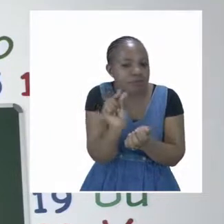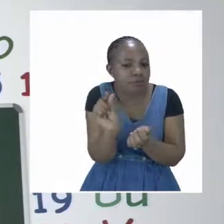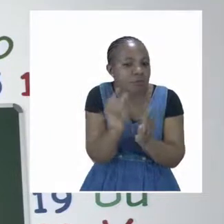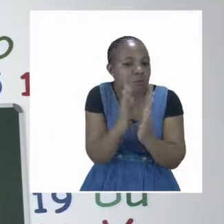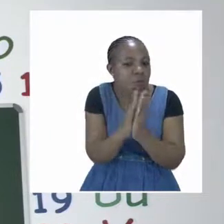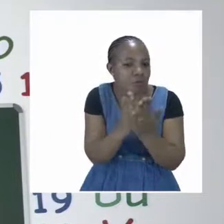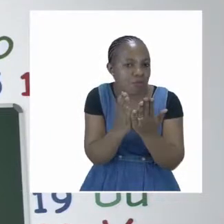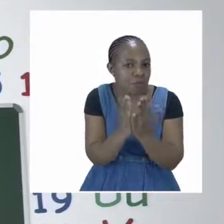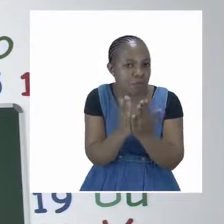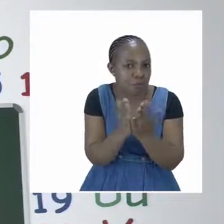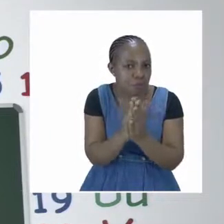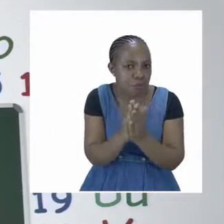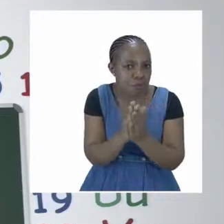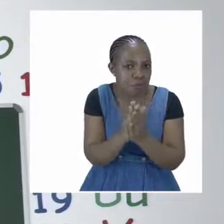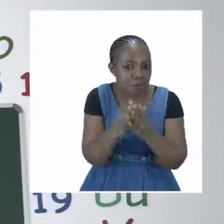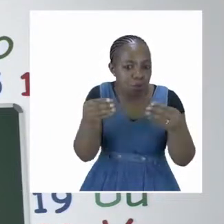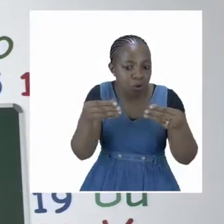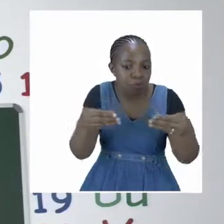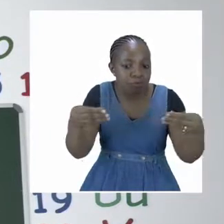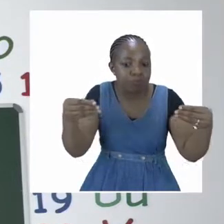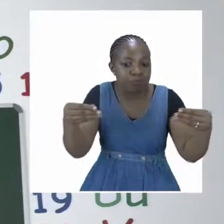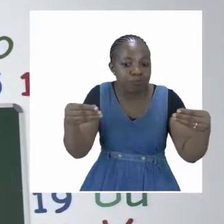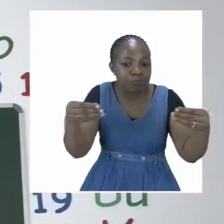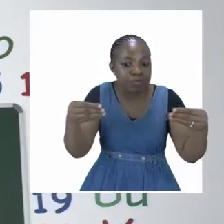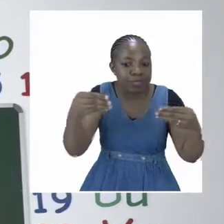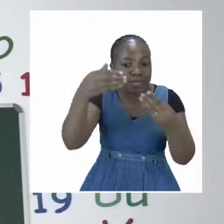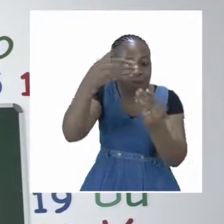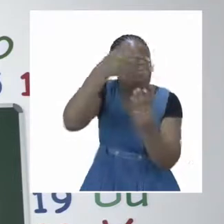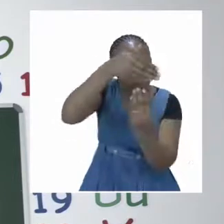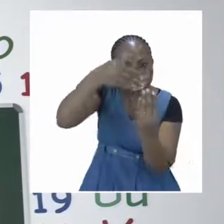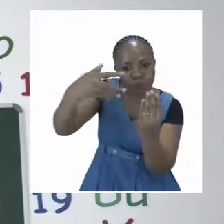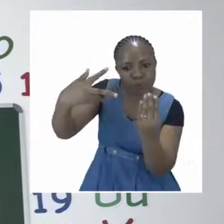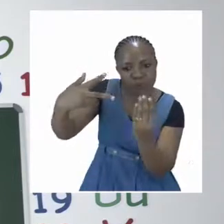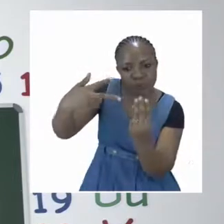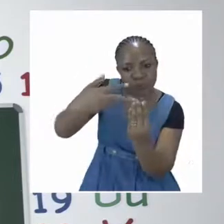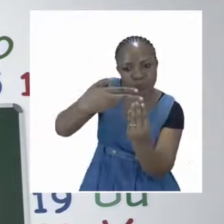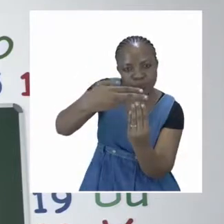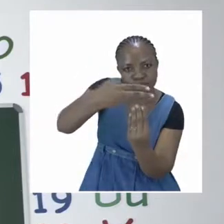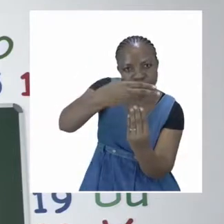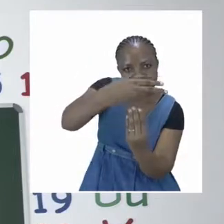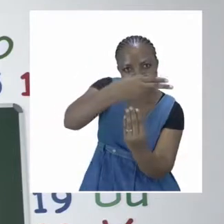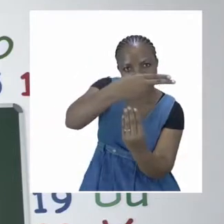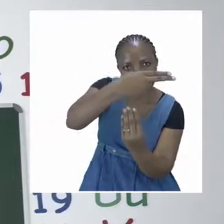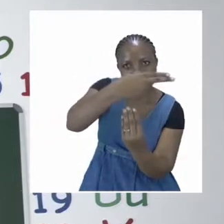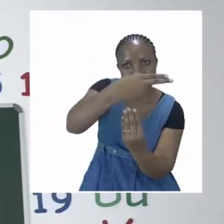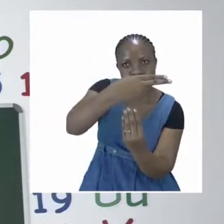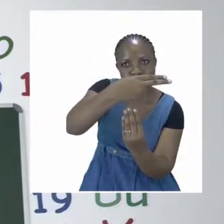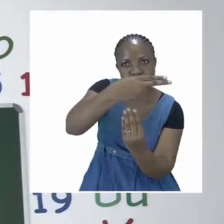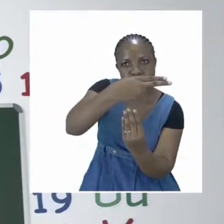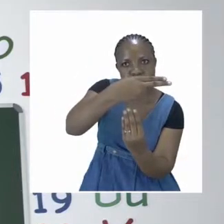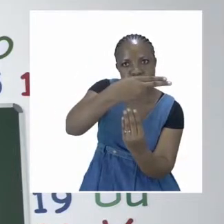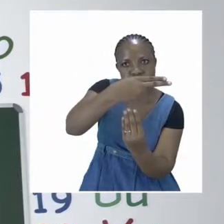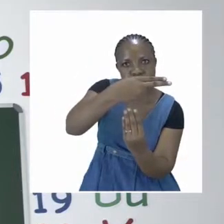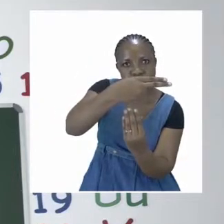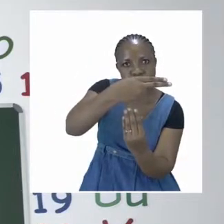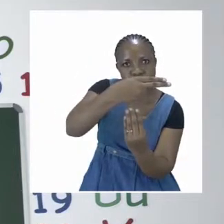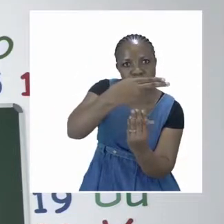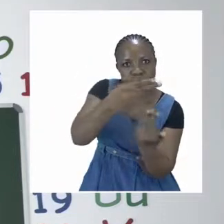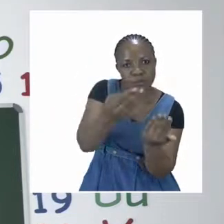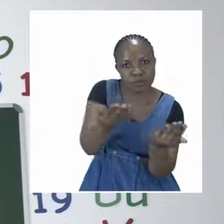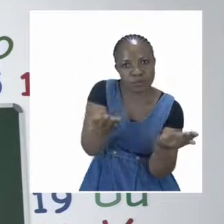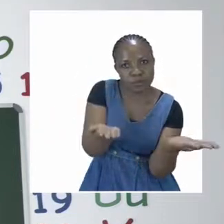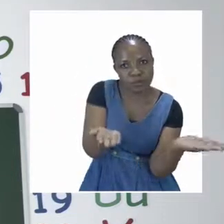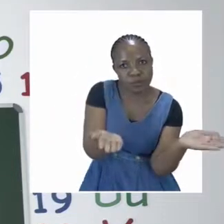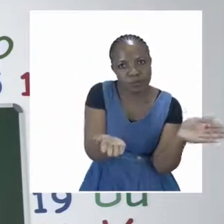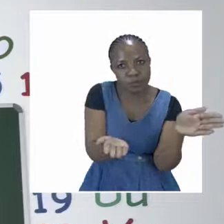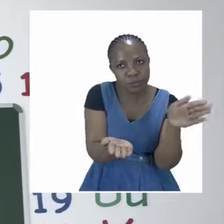booklet. Please cut the top of the lesson booklet with a pair of scissors and fold